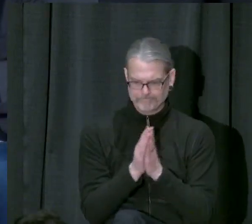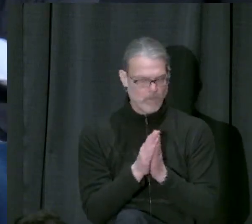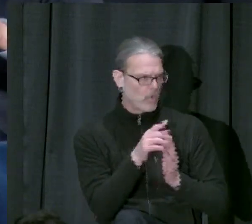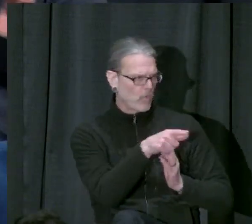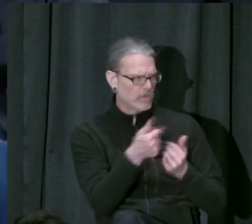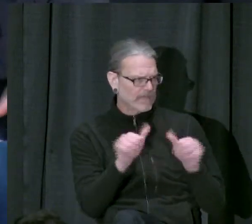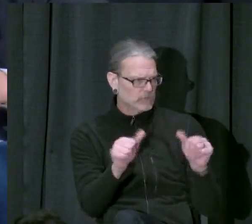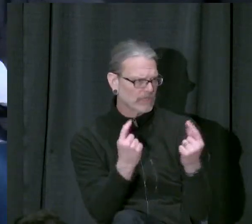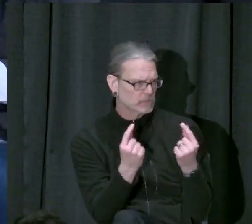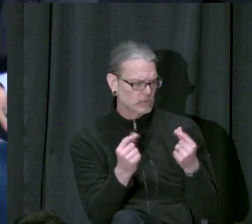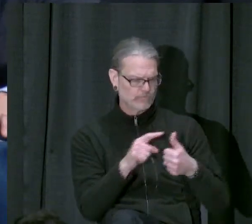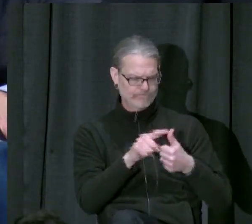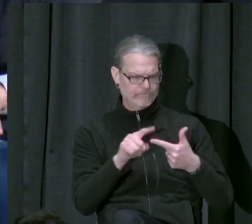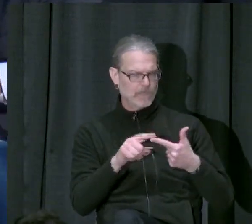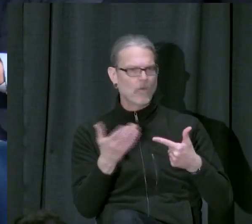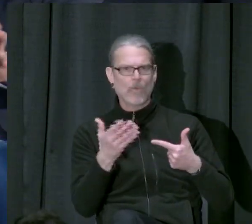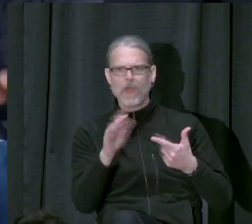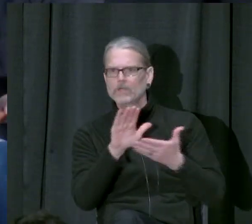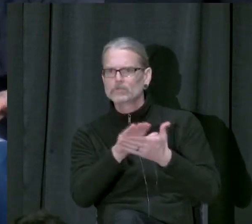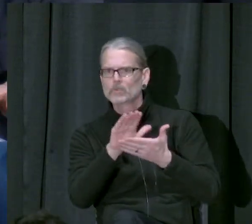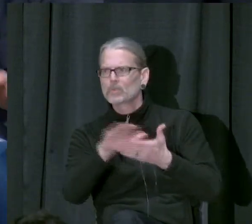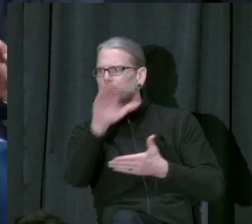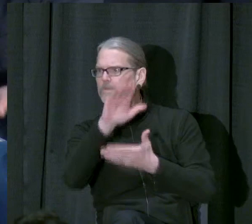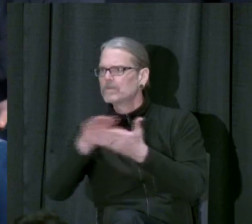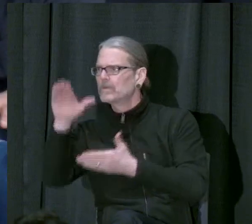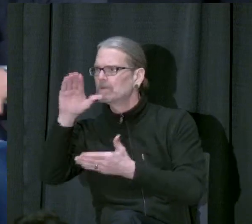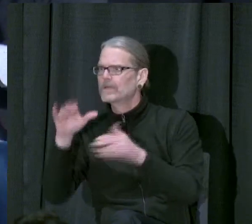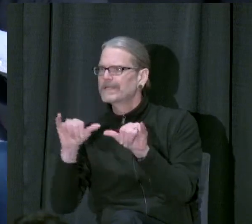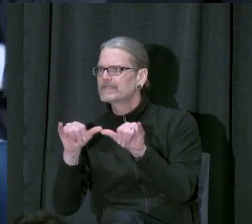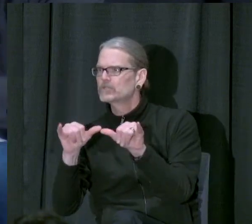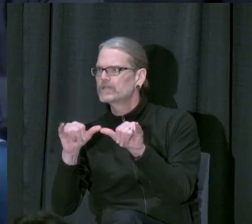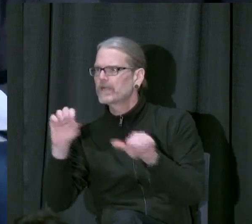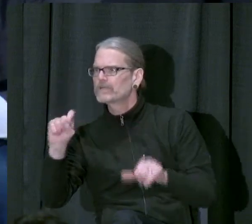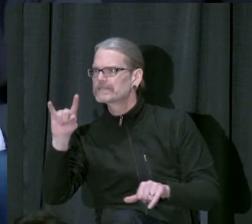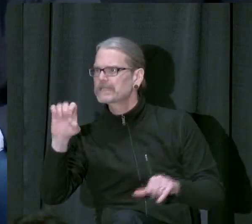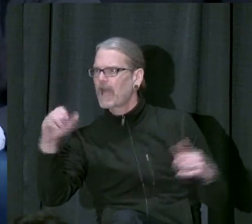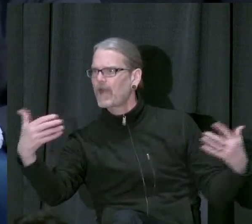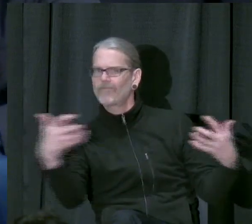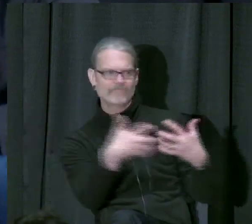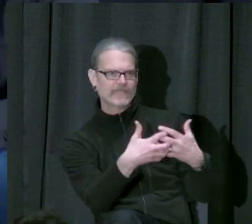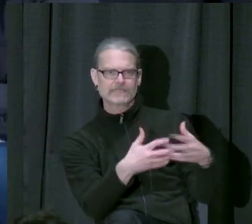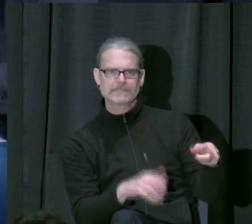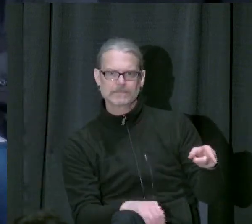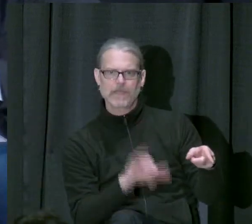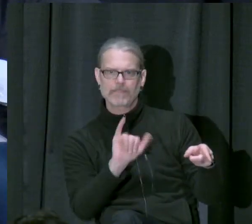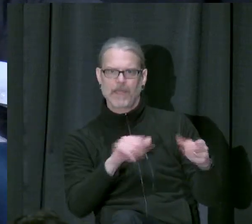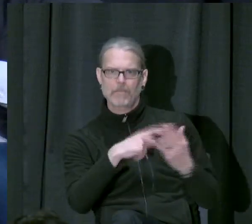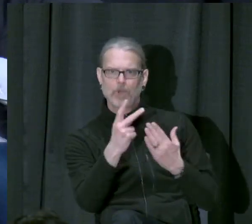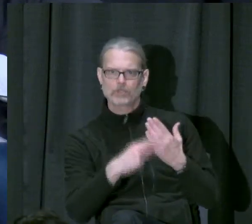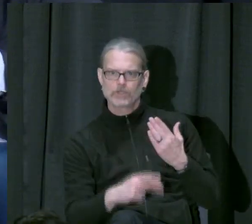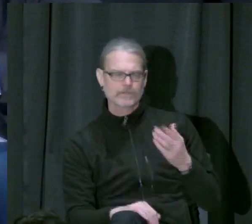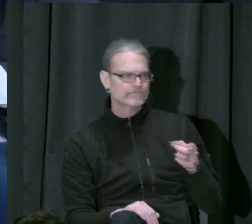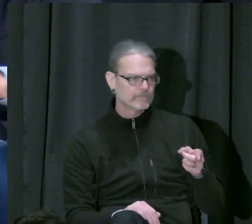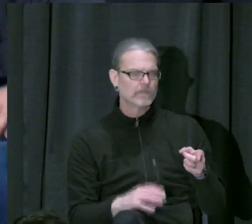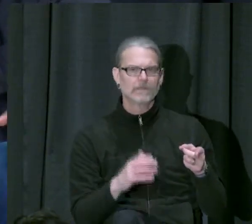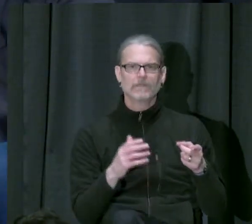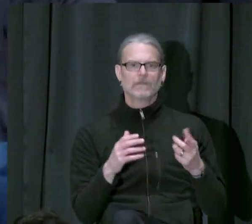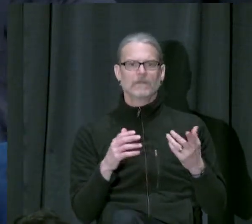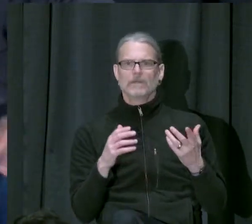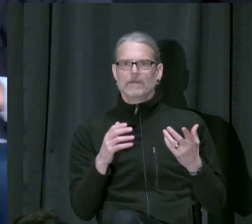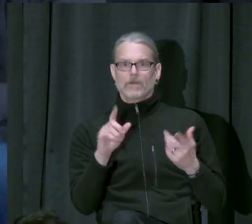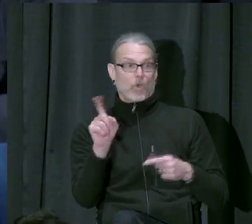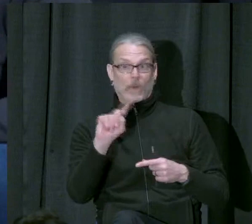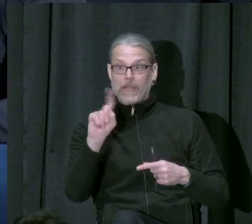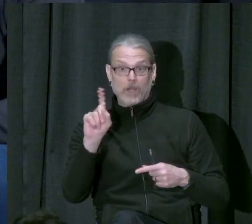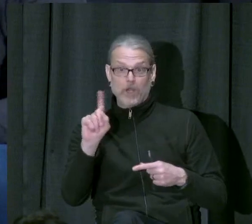do, what school, university, engineering style is going to fit that project the best, where would it make the most sense to build